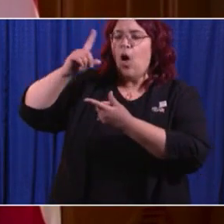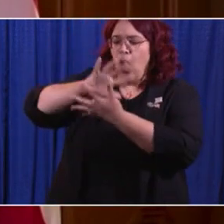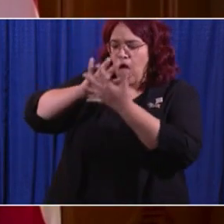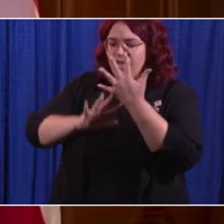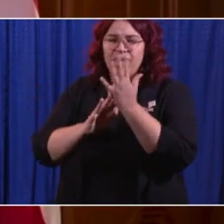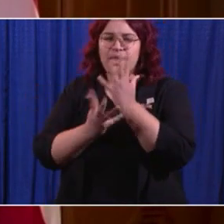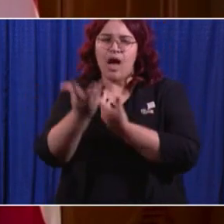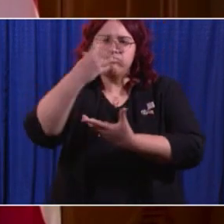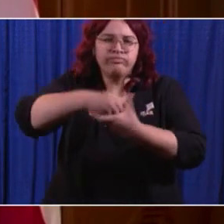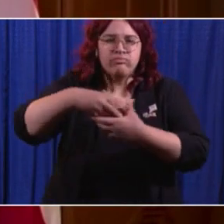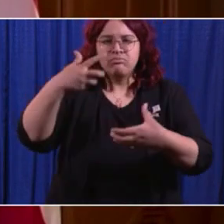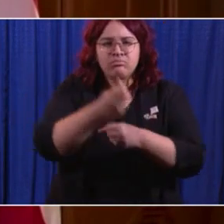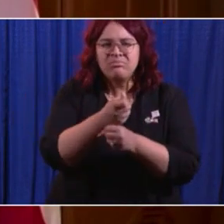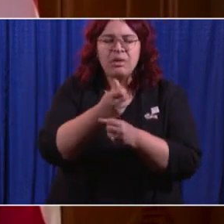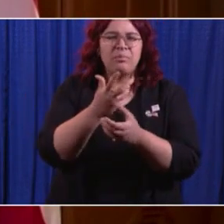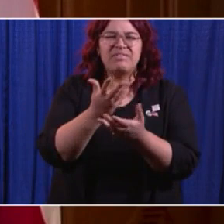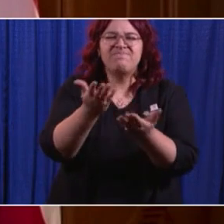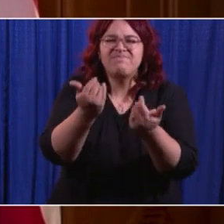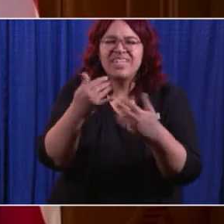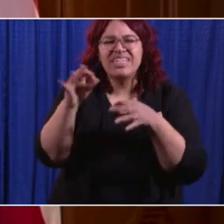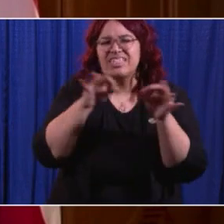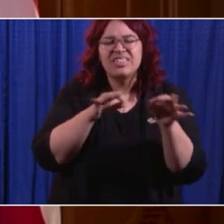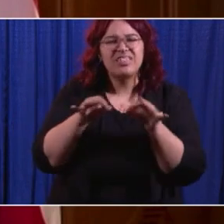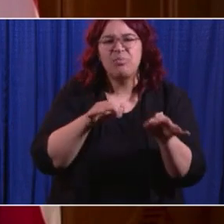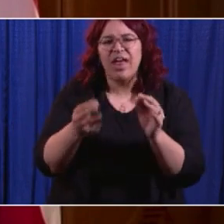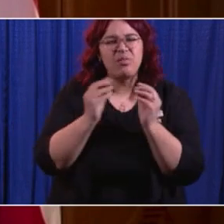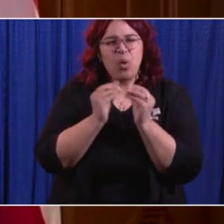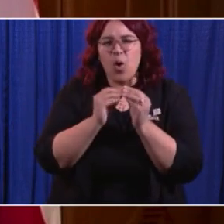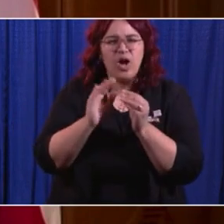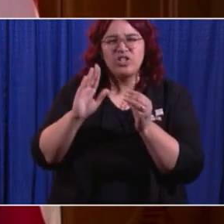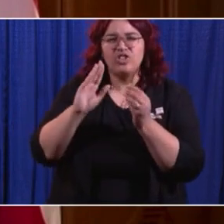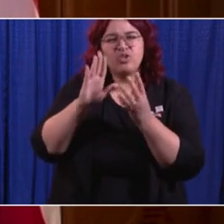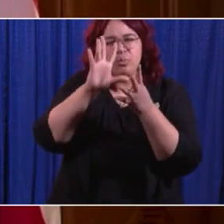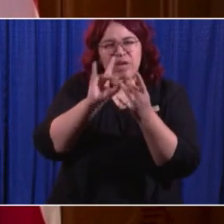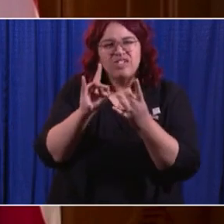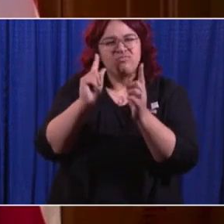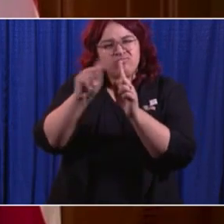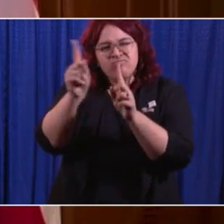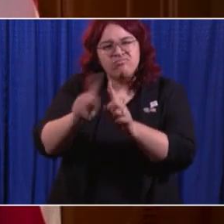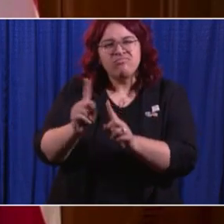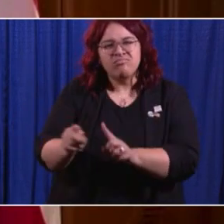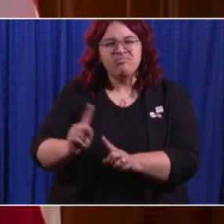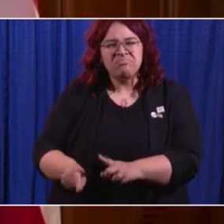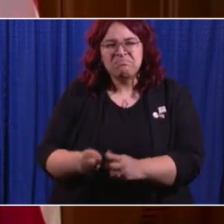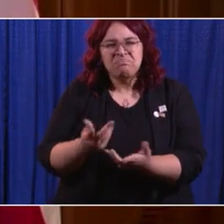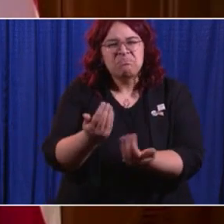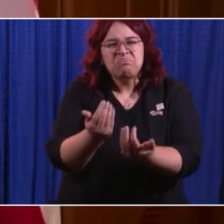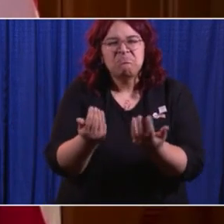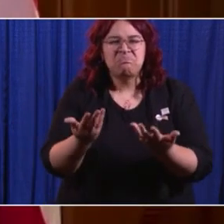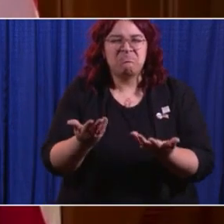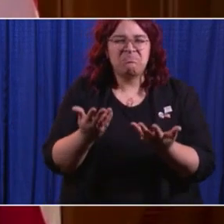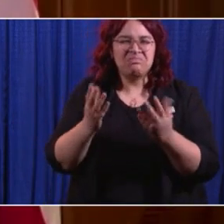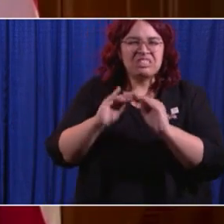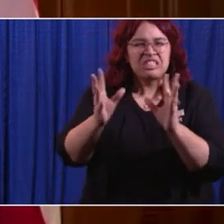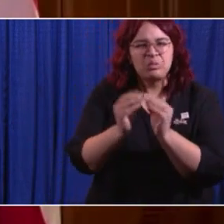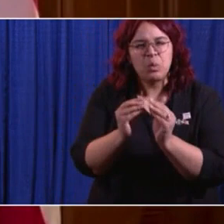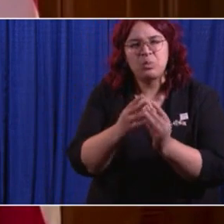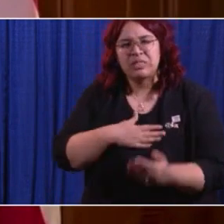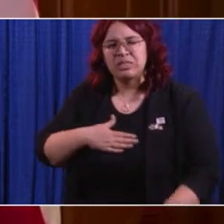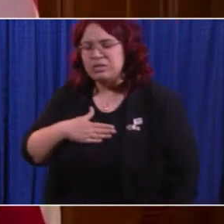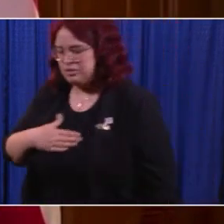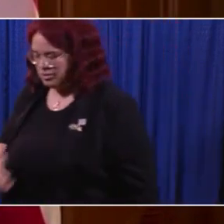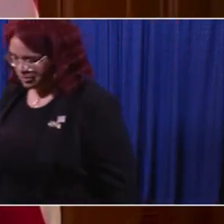what the new order is? You kind of hit on a bunch of different things. Sure. Let me go to Director McLeod, who's been working on